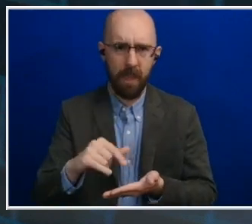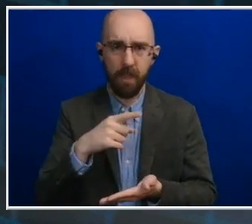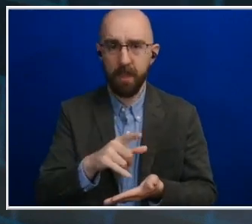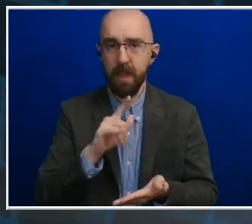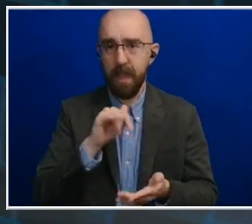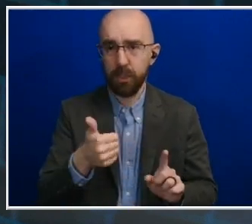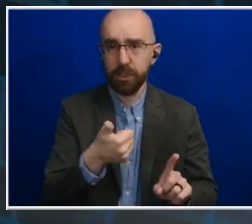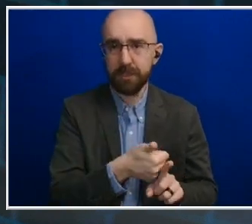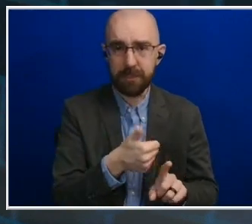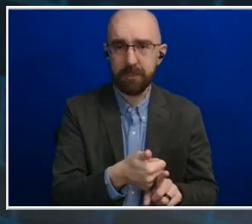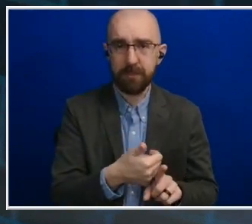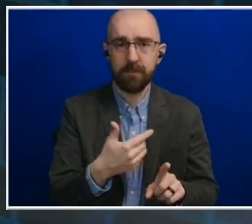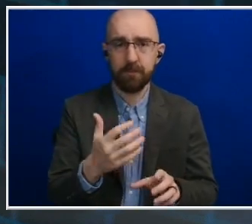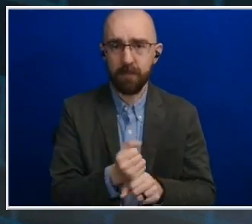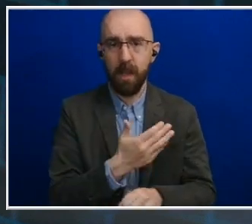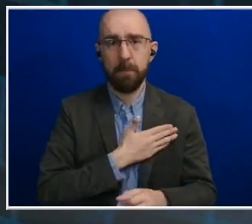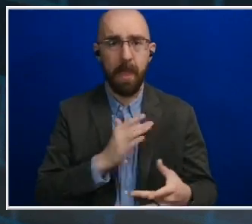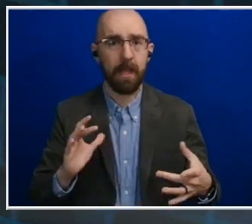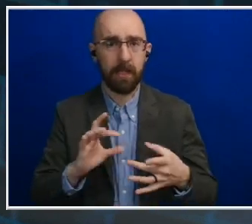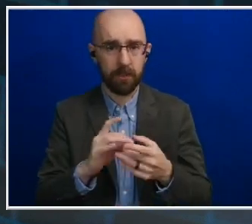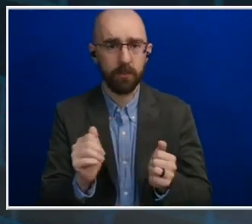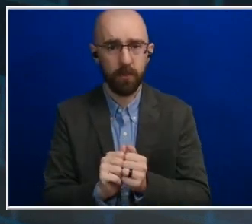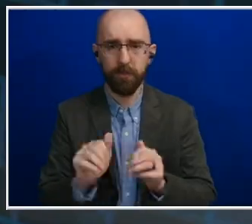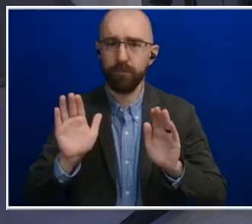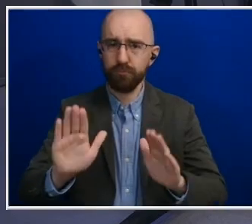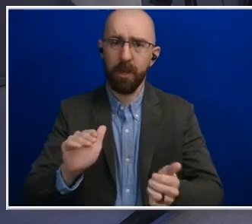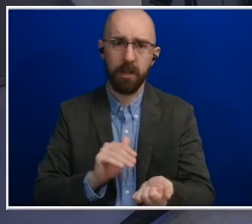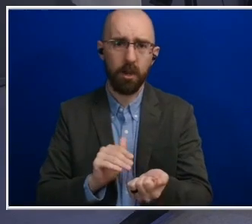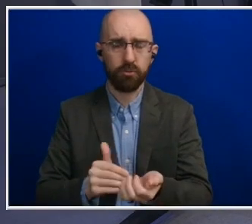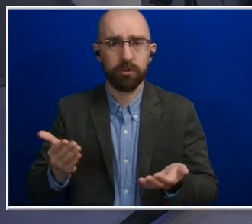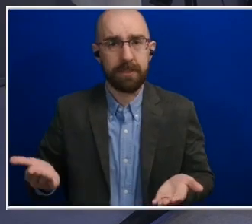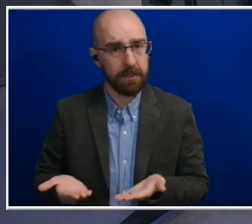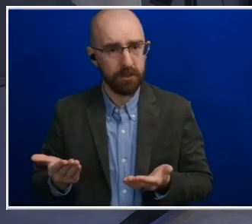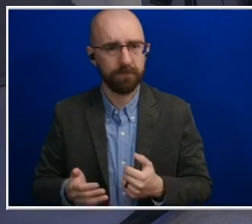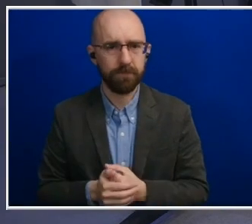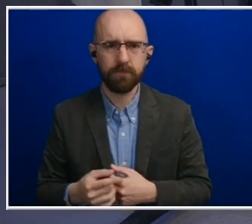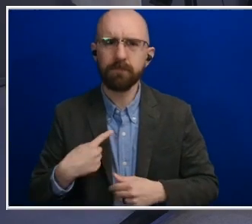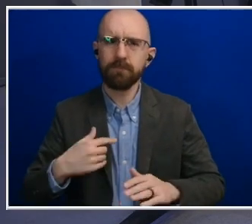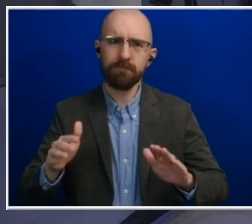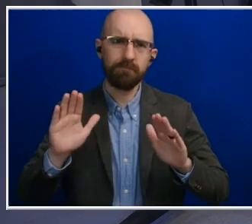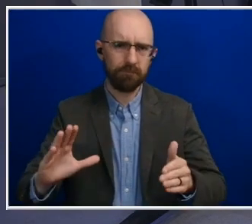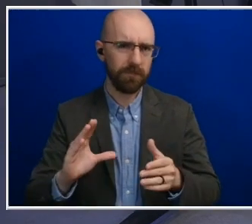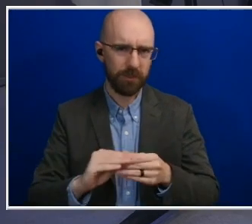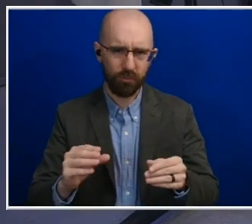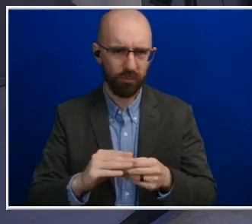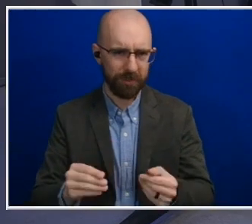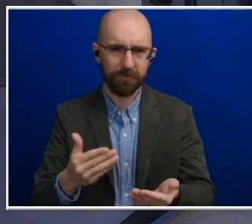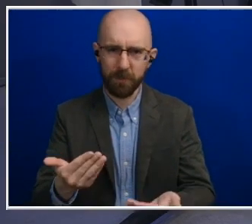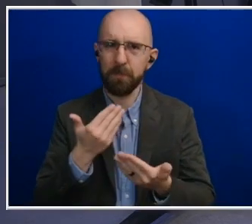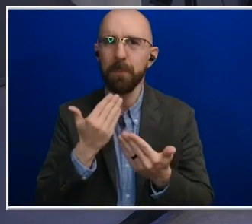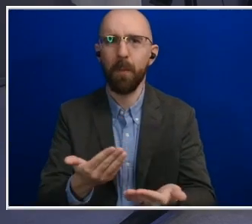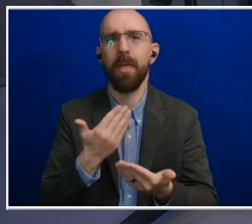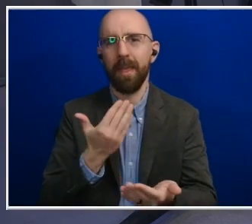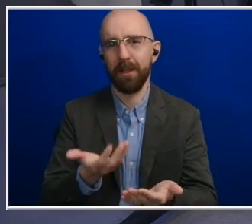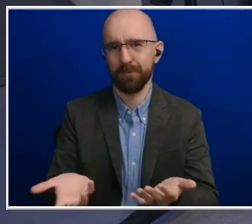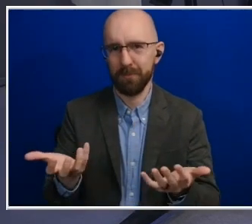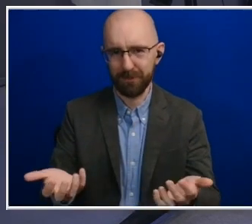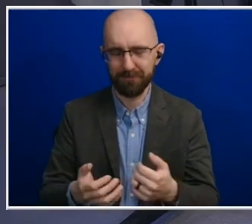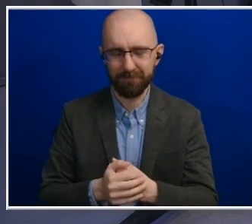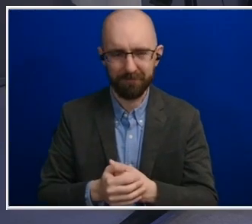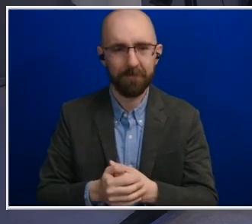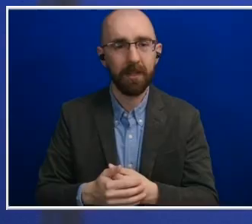some of my connections with great doctors up here. So. Well, you have an incredible story. Yes. So be well. Thank you so much. Thank you. And thank you to all of